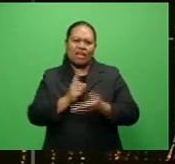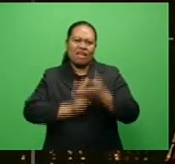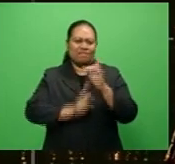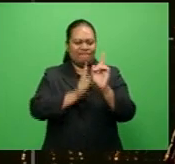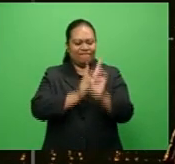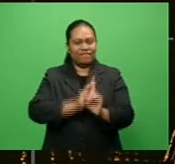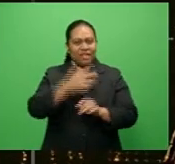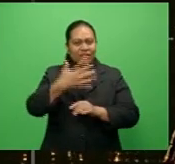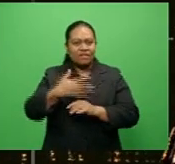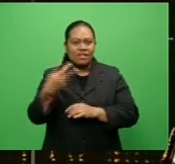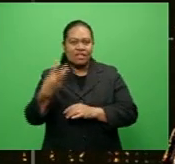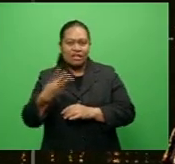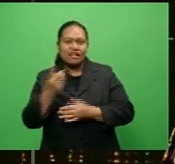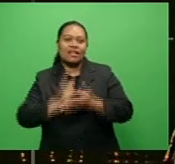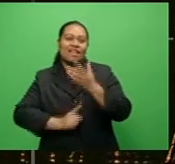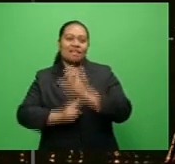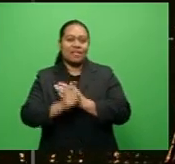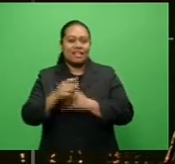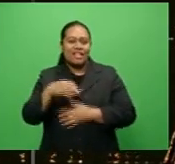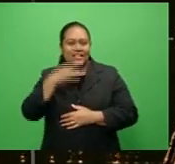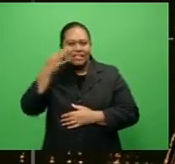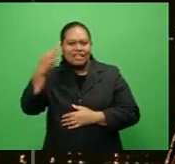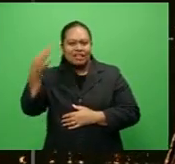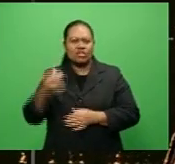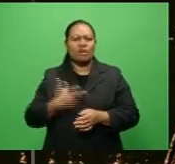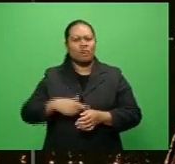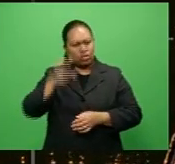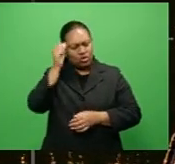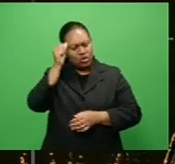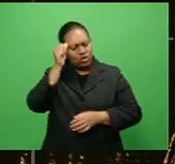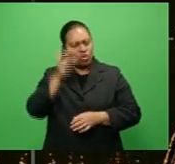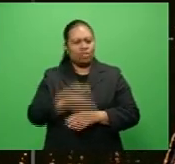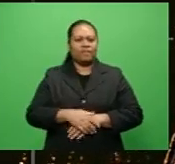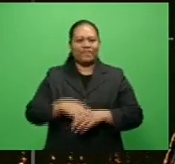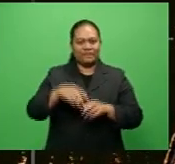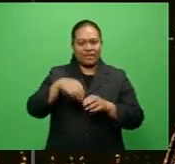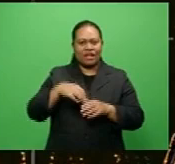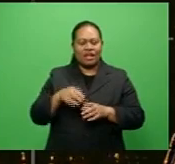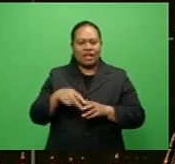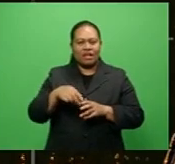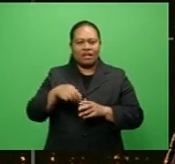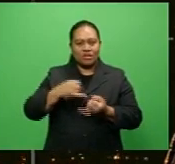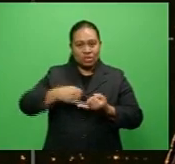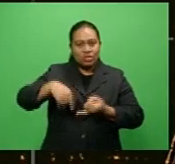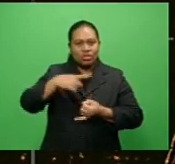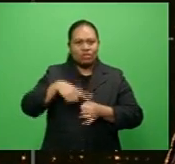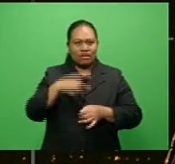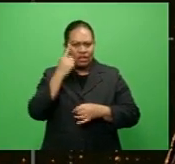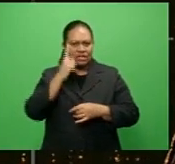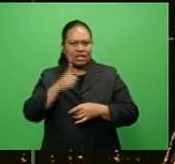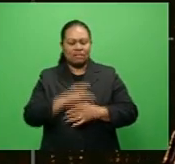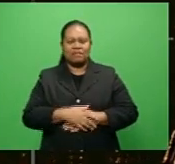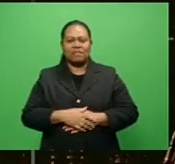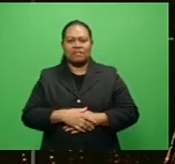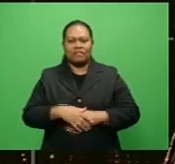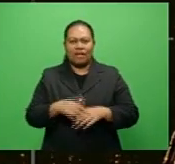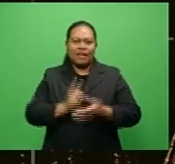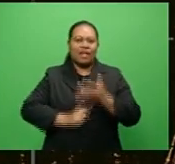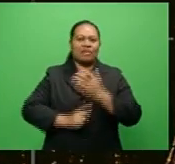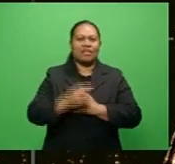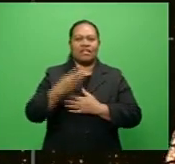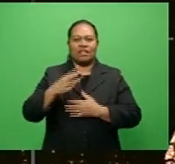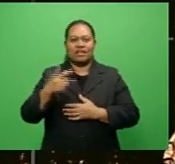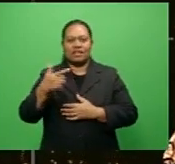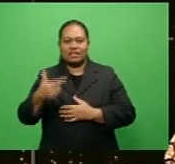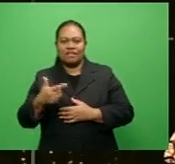match in Lawanga Park, know the capital city side will be out for blood after thrashing Fairbrother title holders Namosi